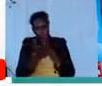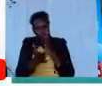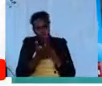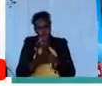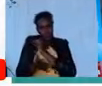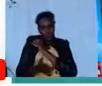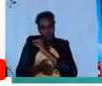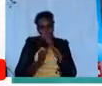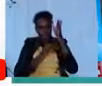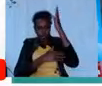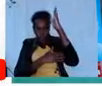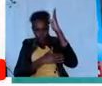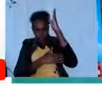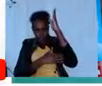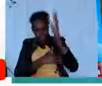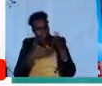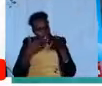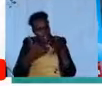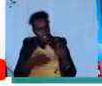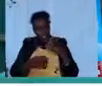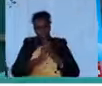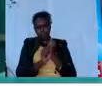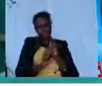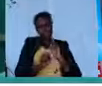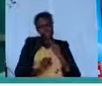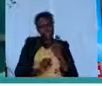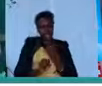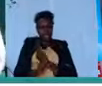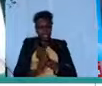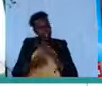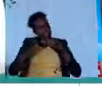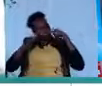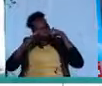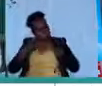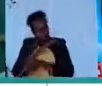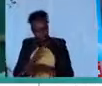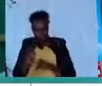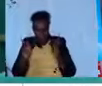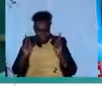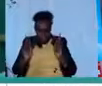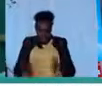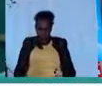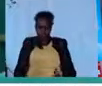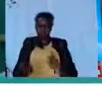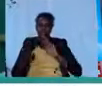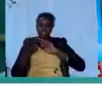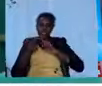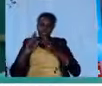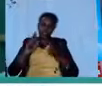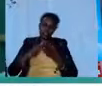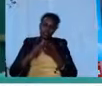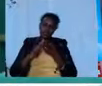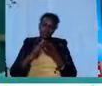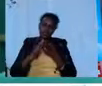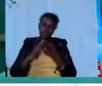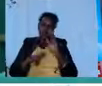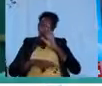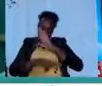God, this brings us to a deep personal relationship with